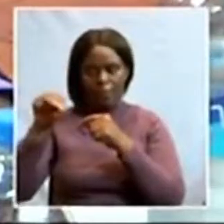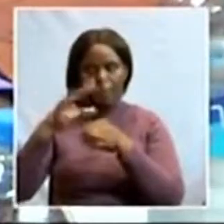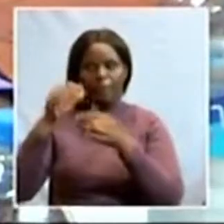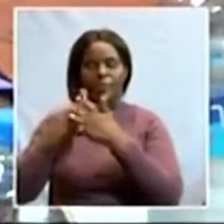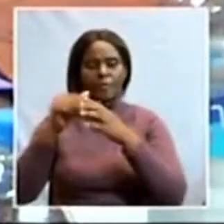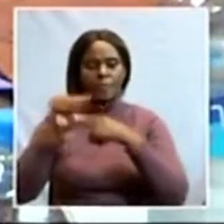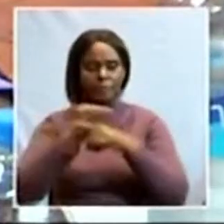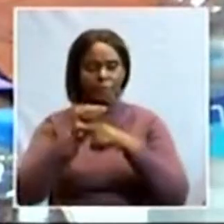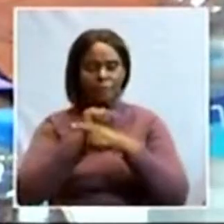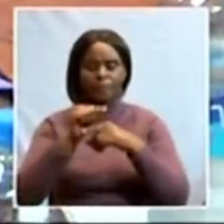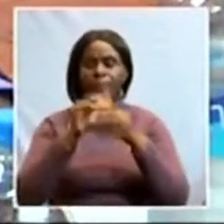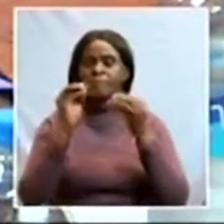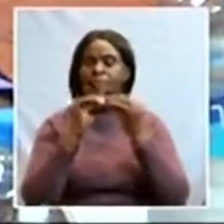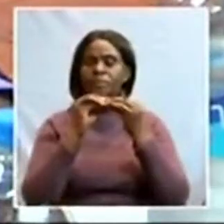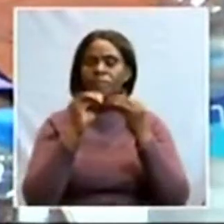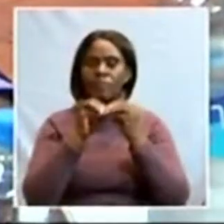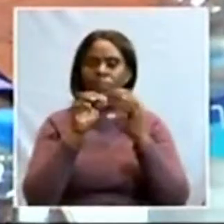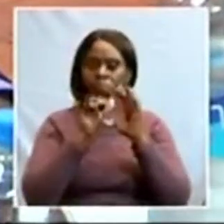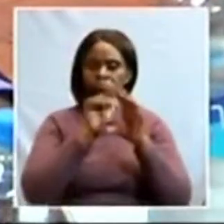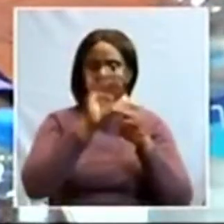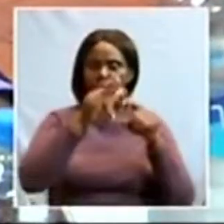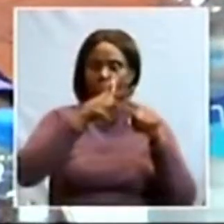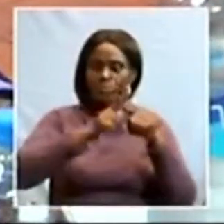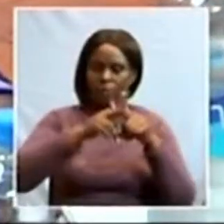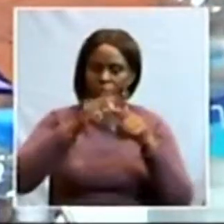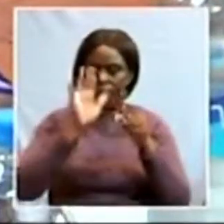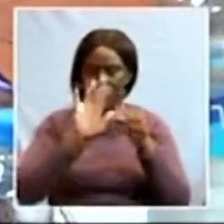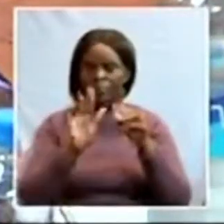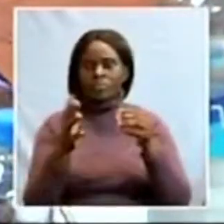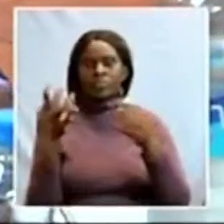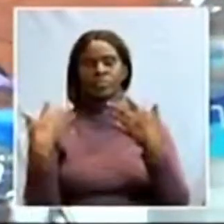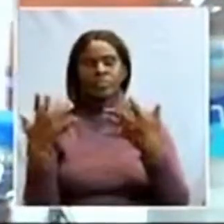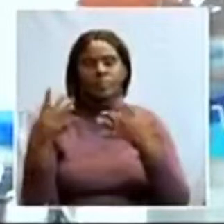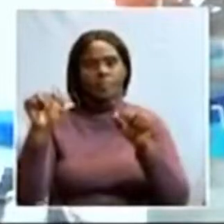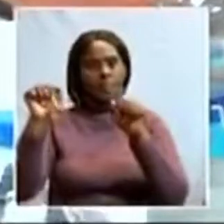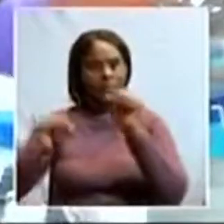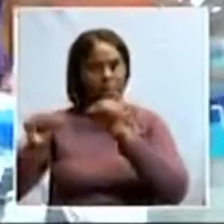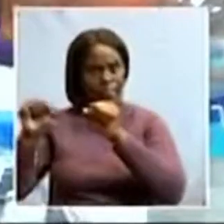trained on repair of hand pumps.